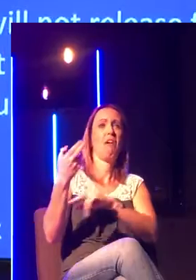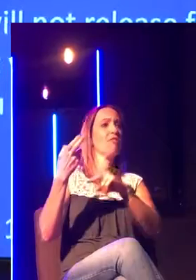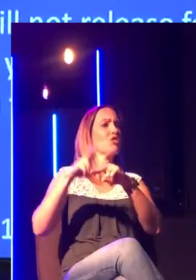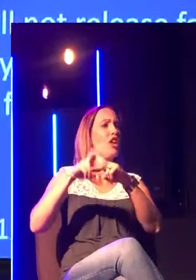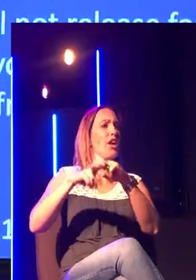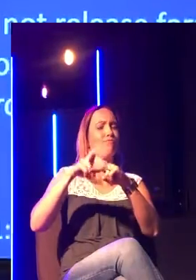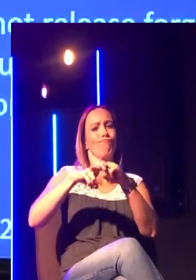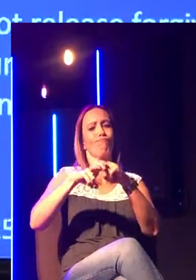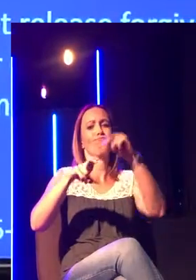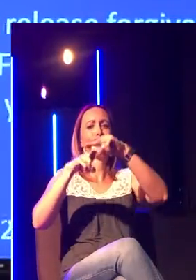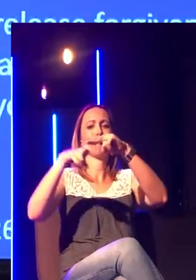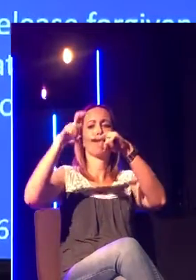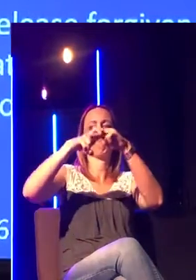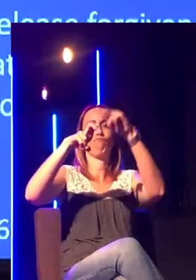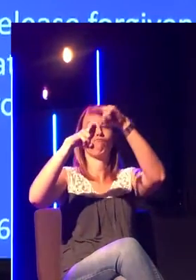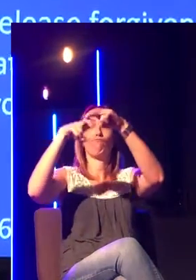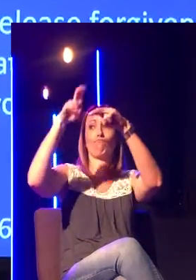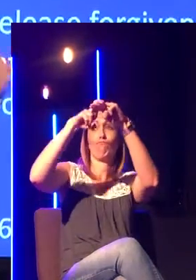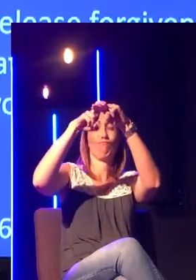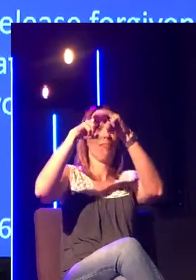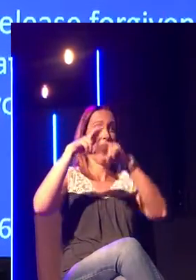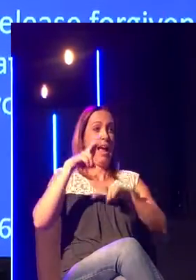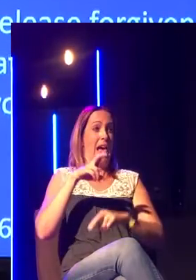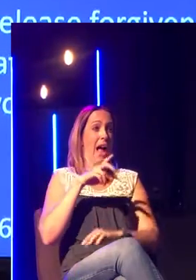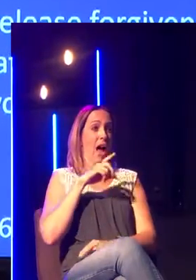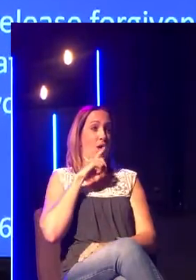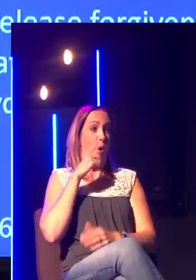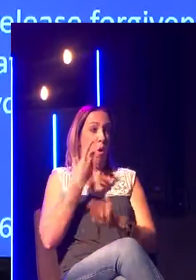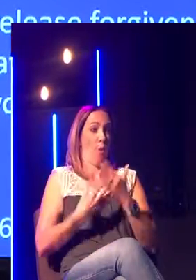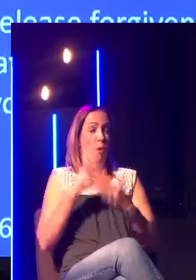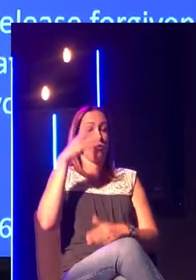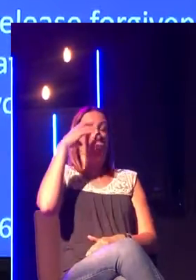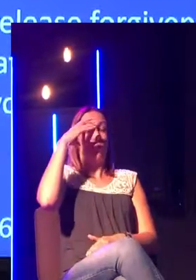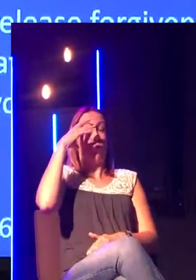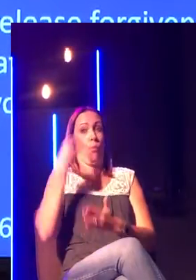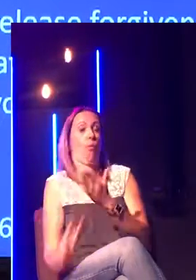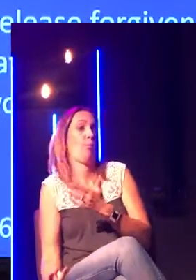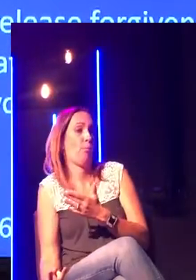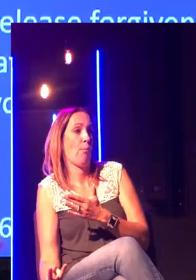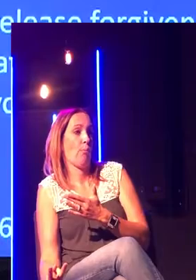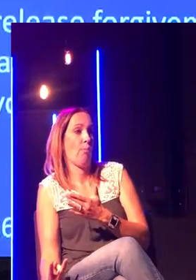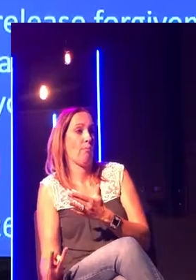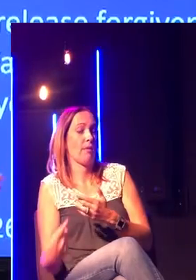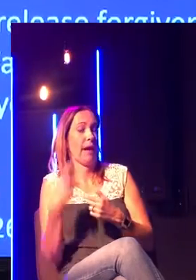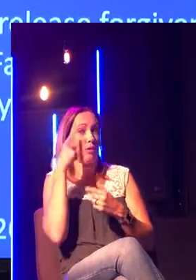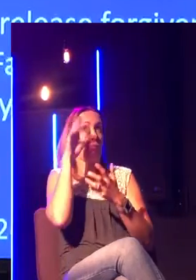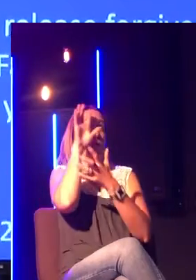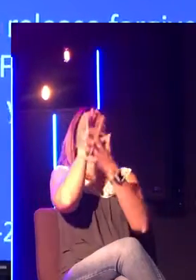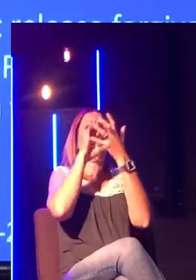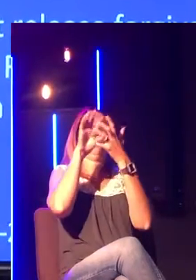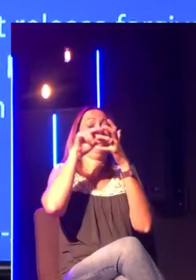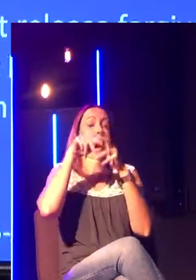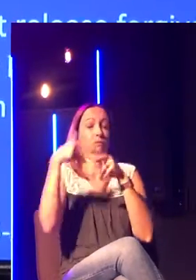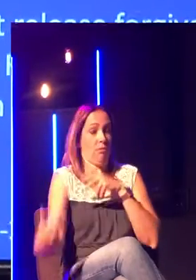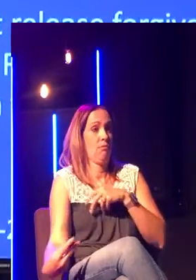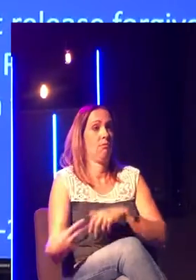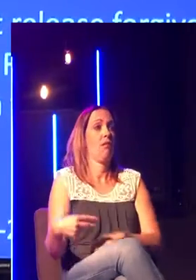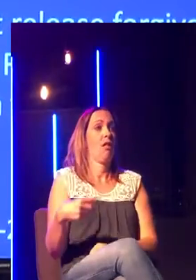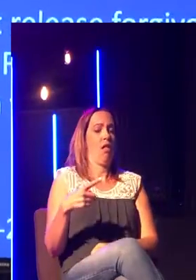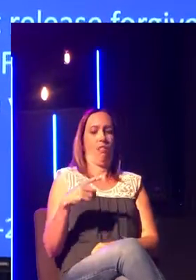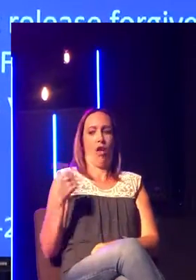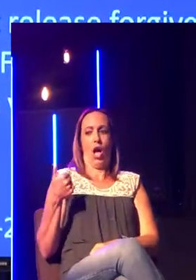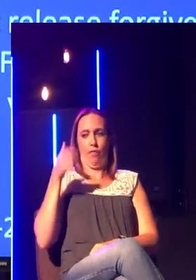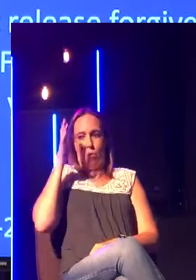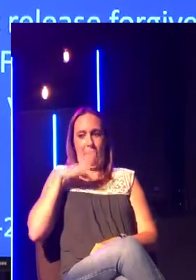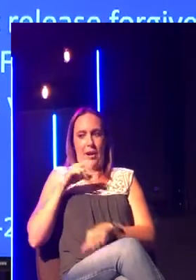high stack, and as I'm putting the chairs on the high stack, I nearly blacked out. Like I blacked and started to stumble. The guys were around me were